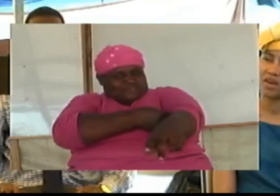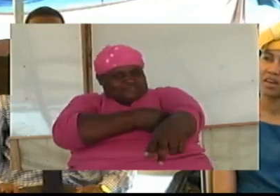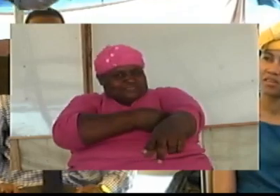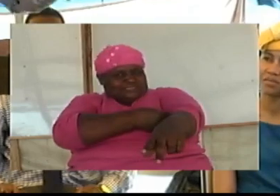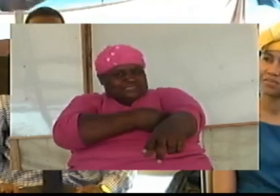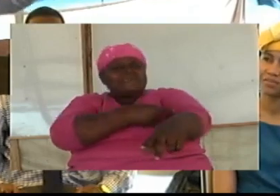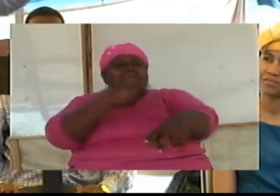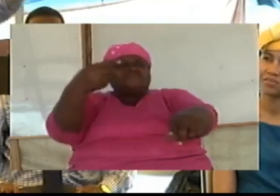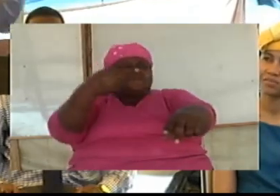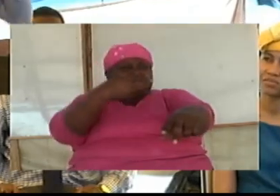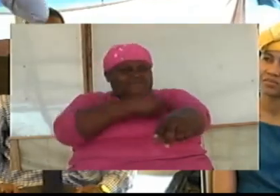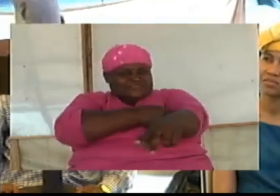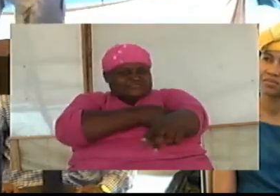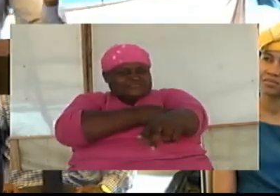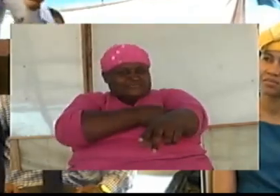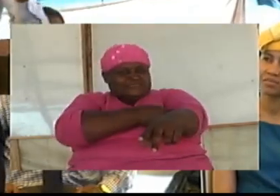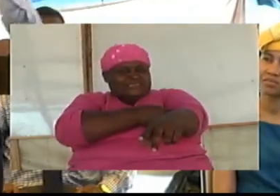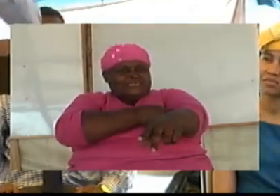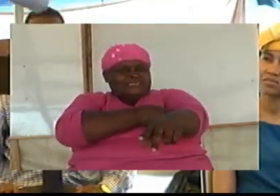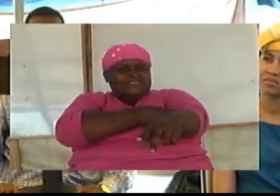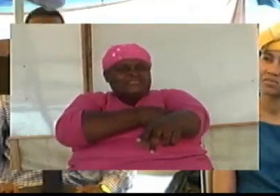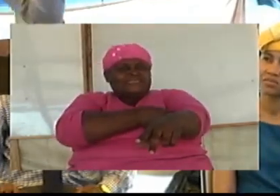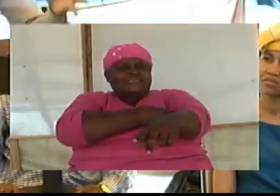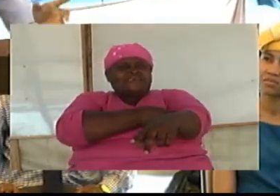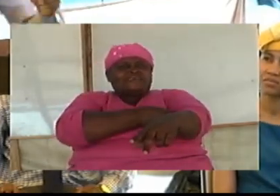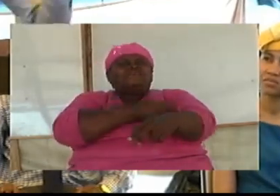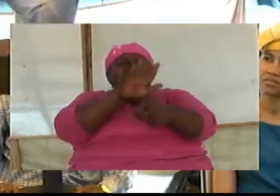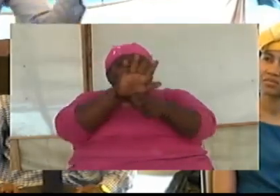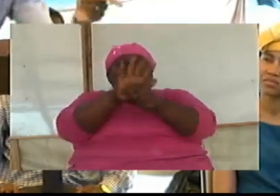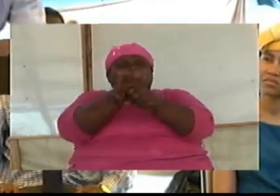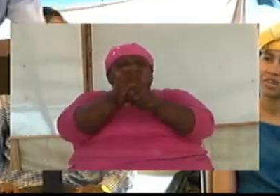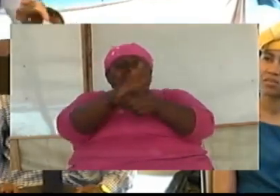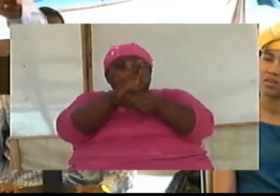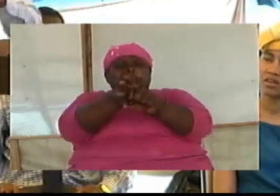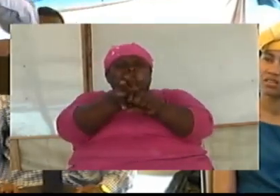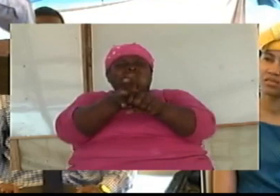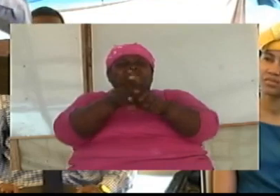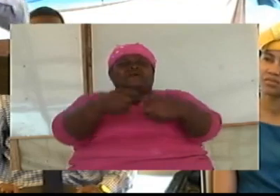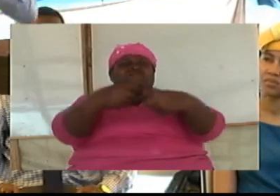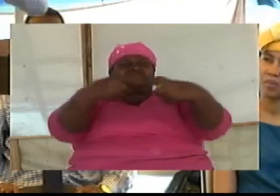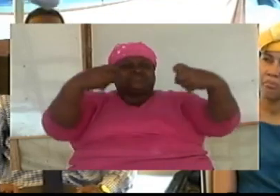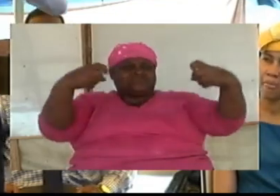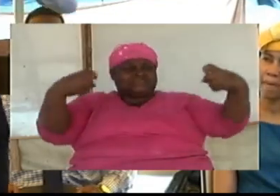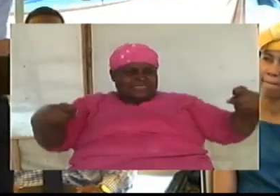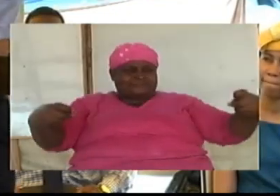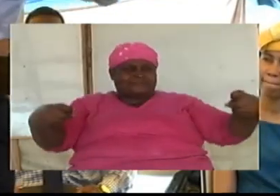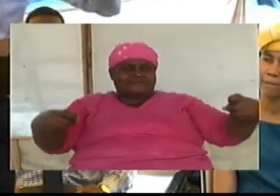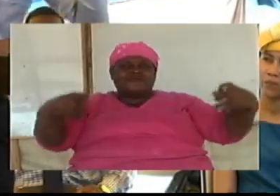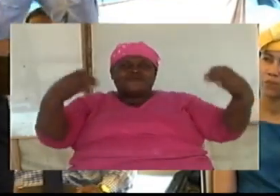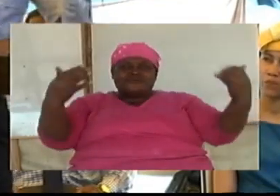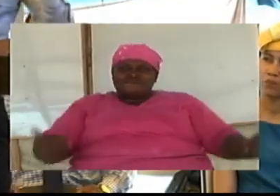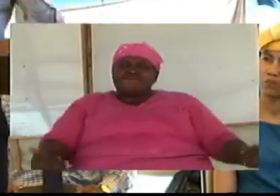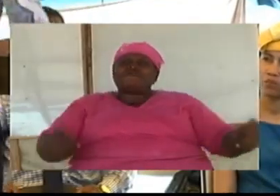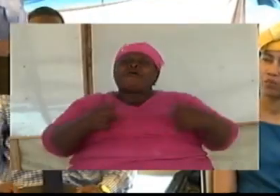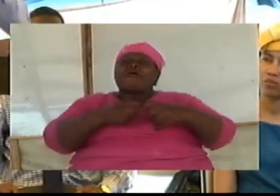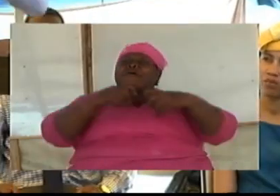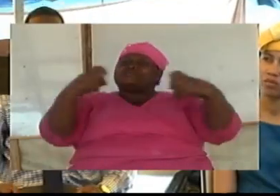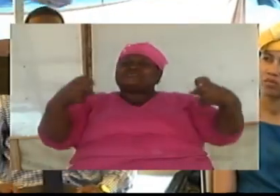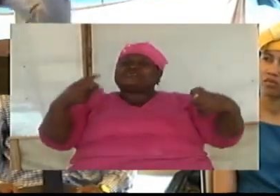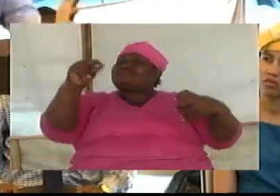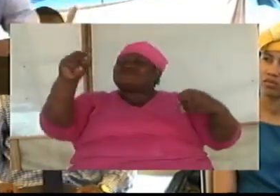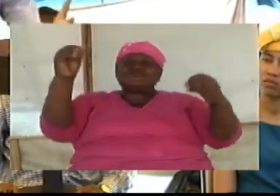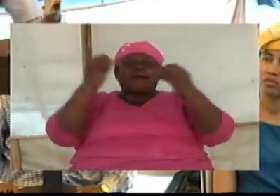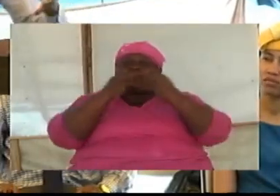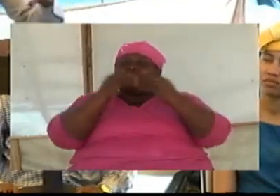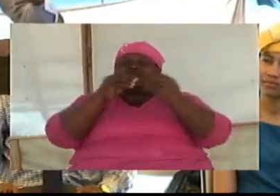The vaccine for the epidemic or the pandemic of sin. Praise the Lord. So now sin no more is a